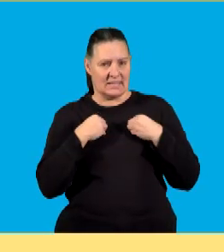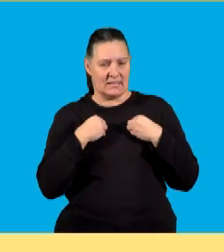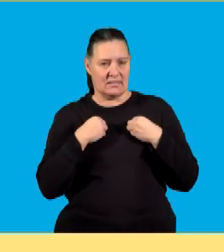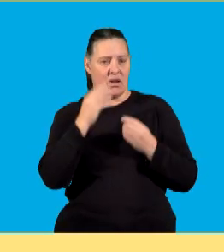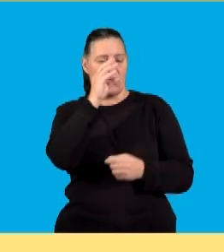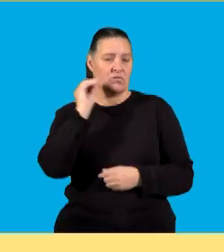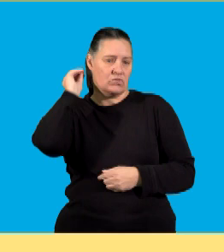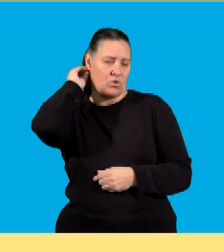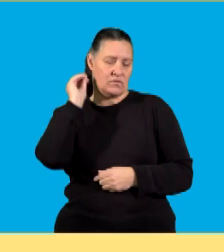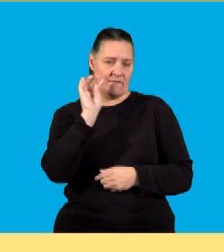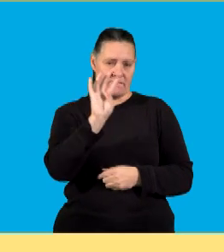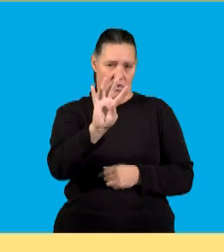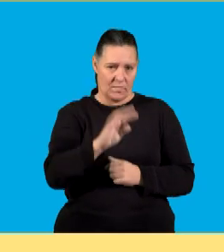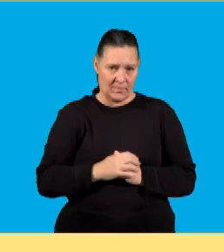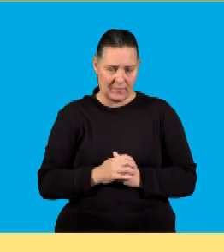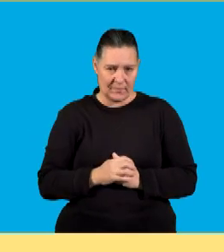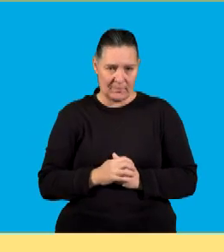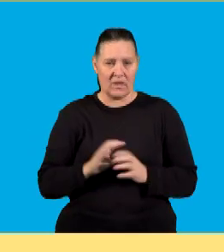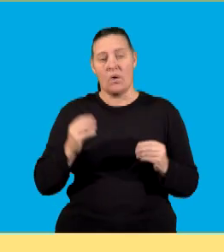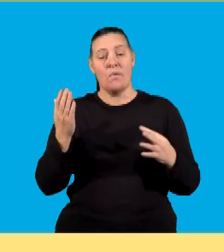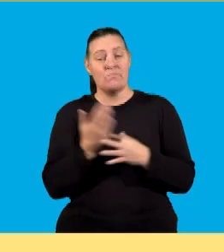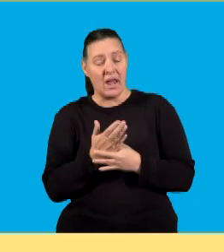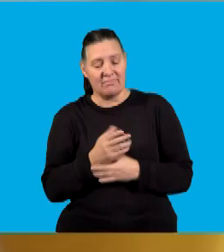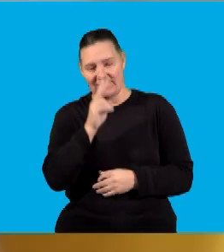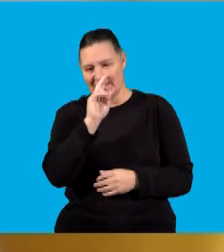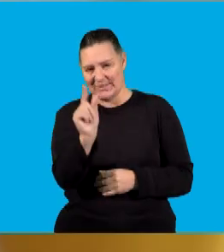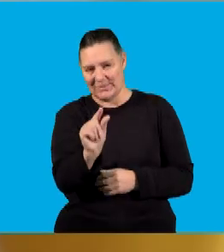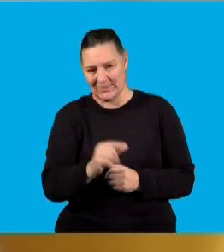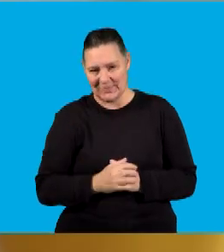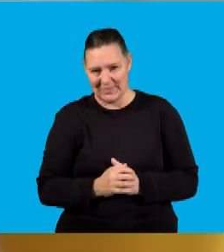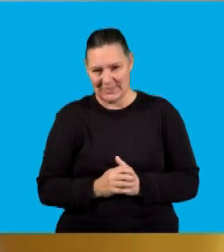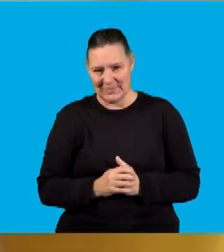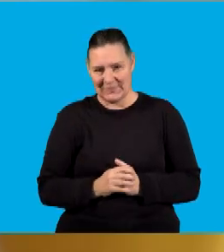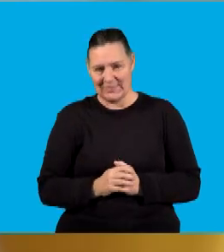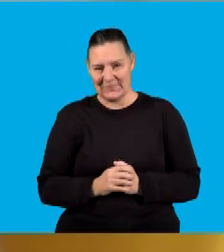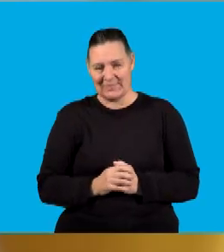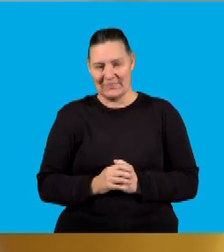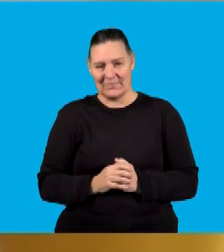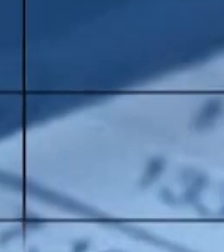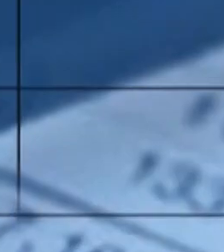inventory, note number 4. Dear learners, let's go for an end break and I'll see you shortly.